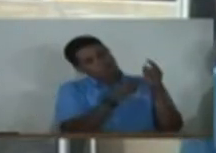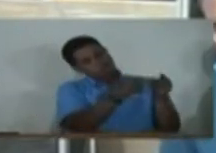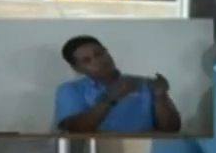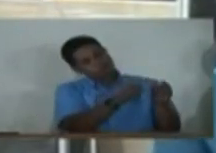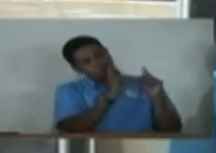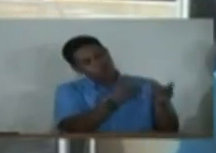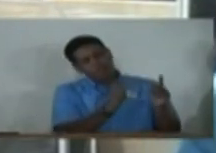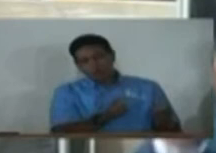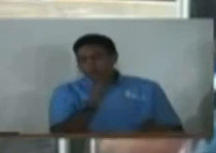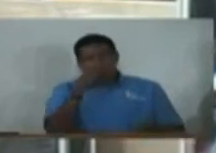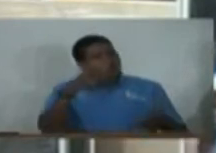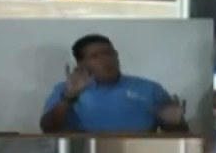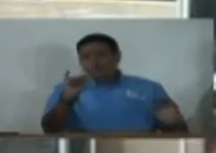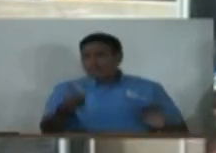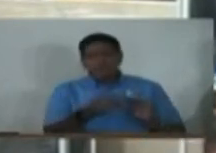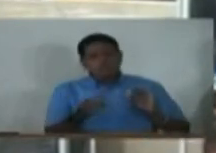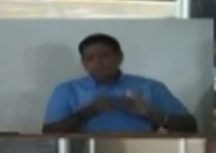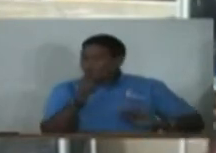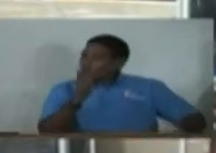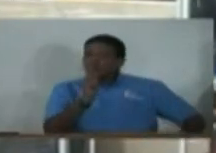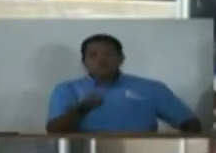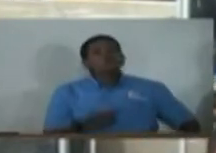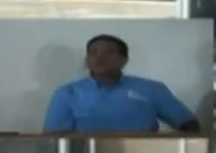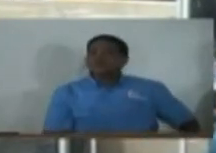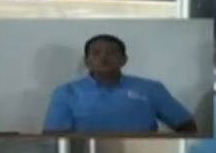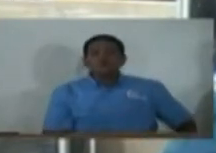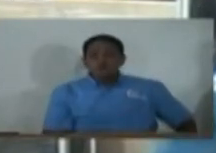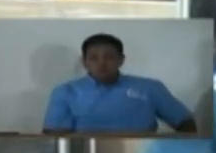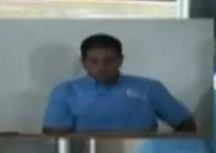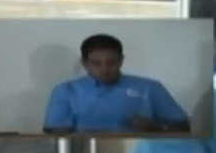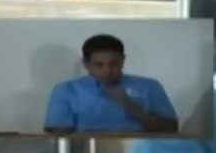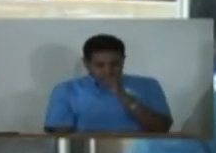Never allow that, because it is not true.